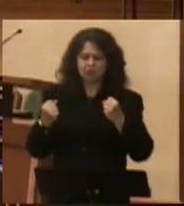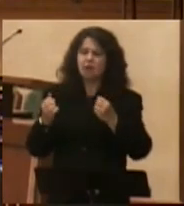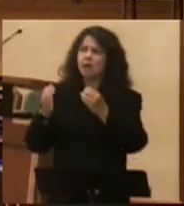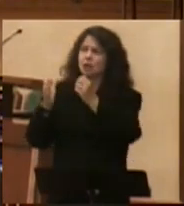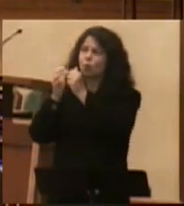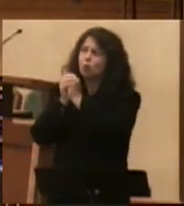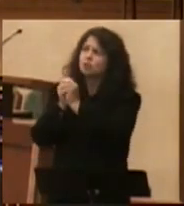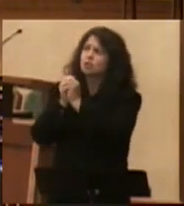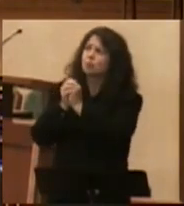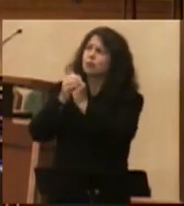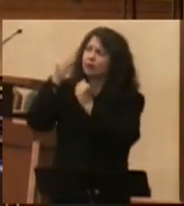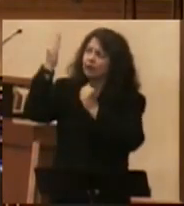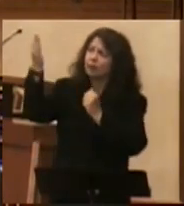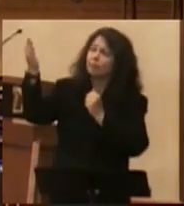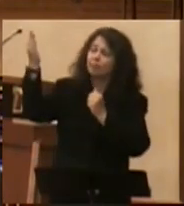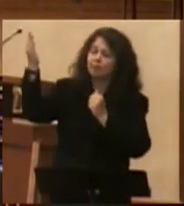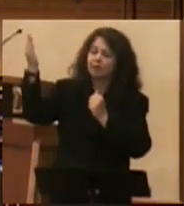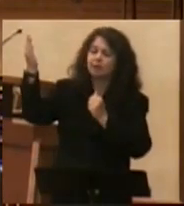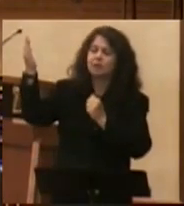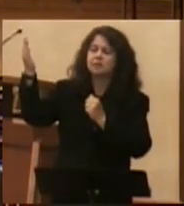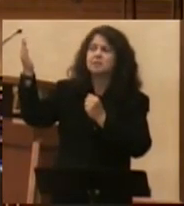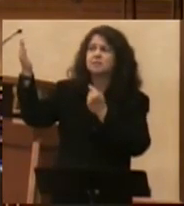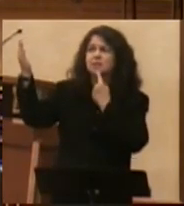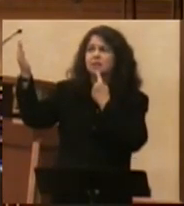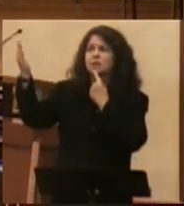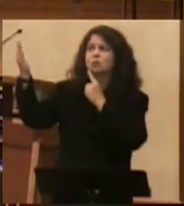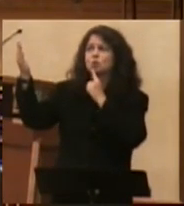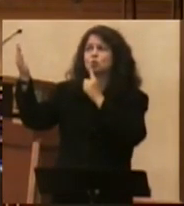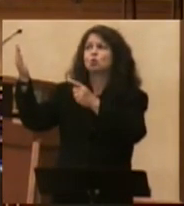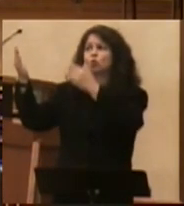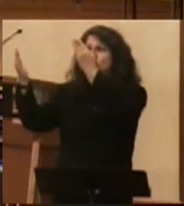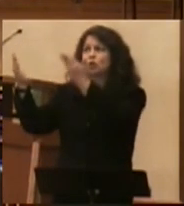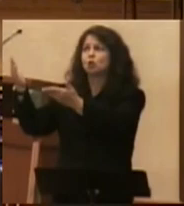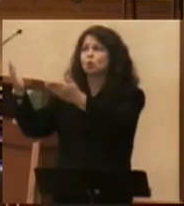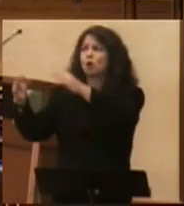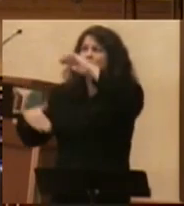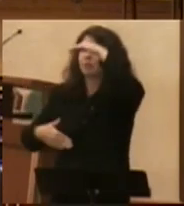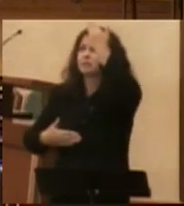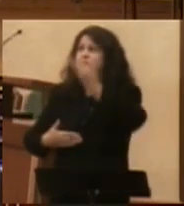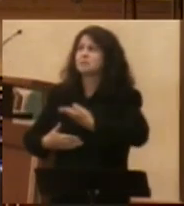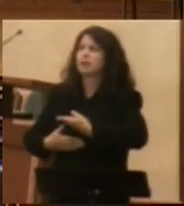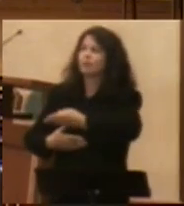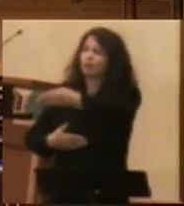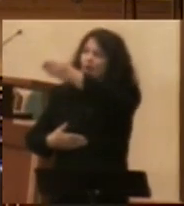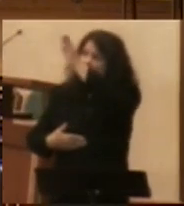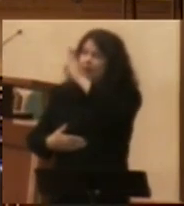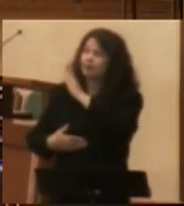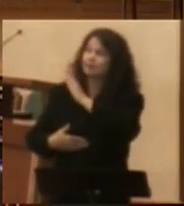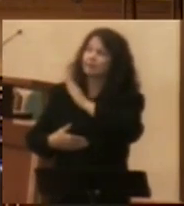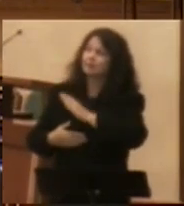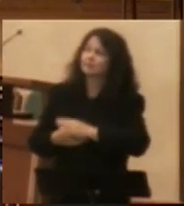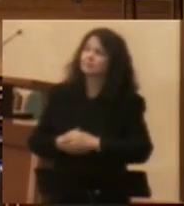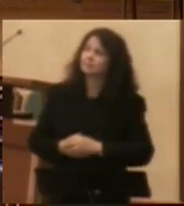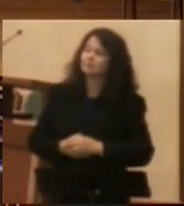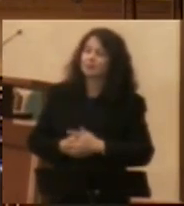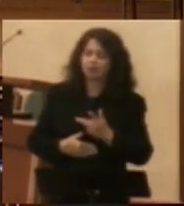the disciples, saying, "Truly, you are the Son of God."